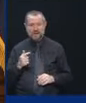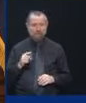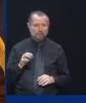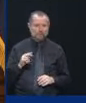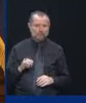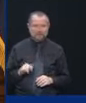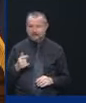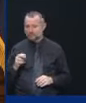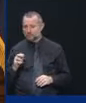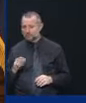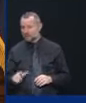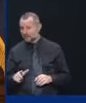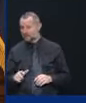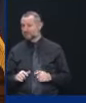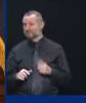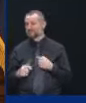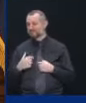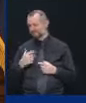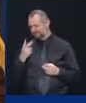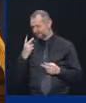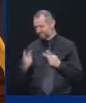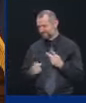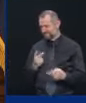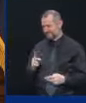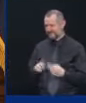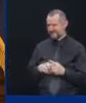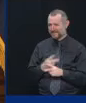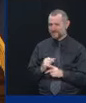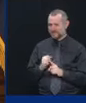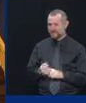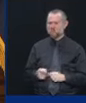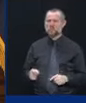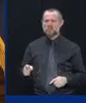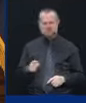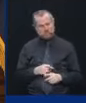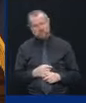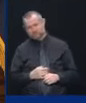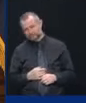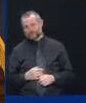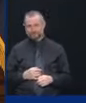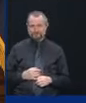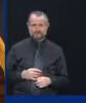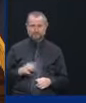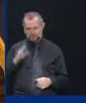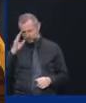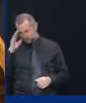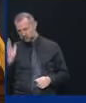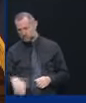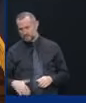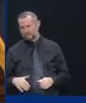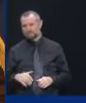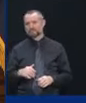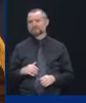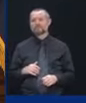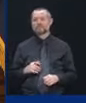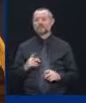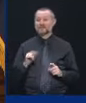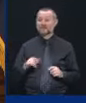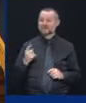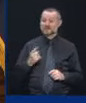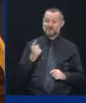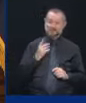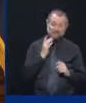You tend to view these situations with an eye towards when you have a scarce resource and